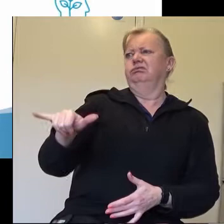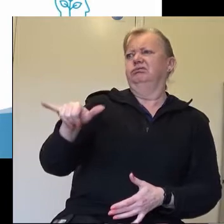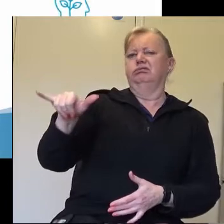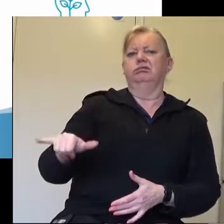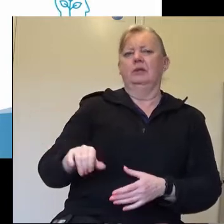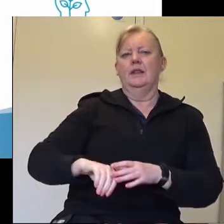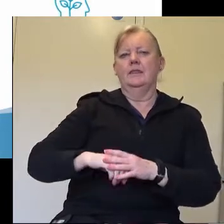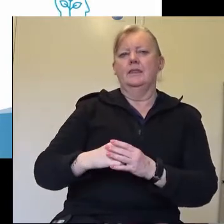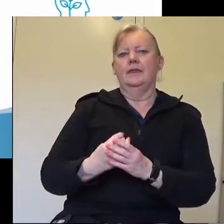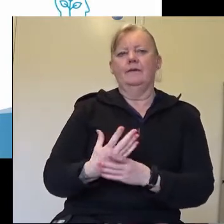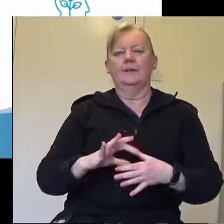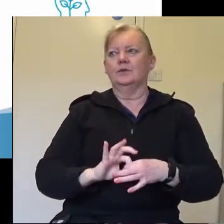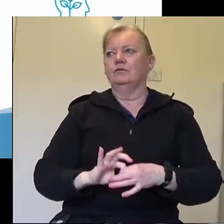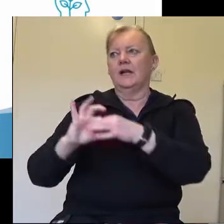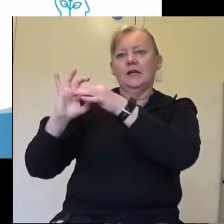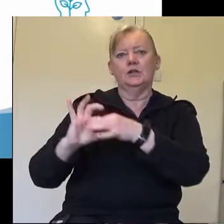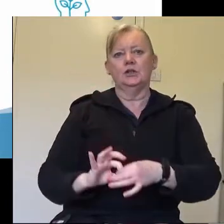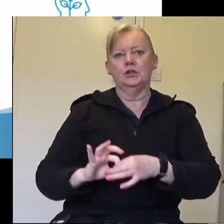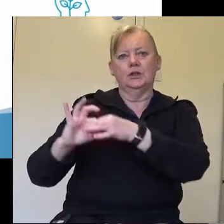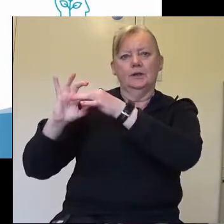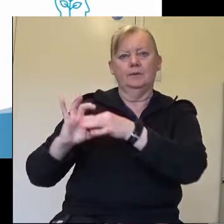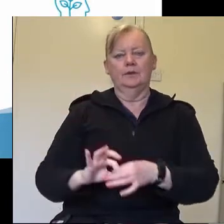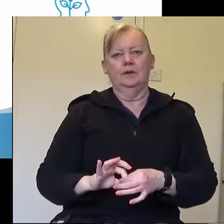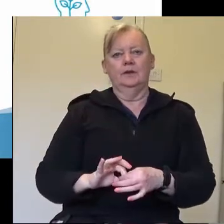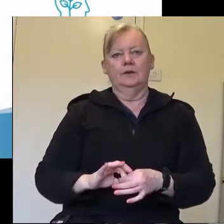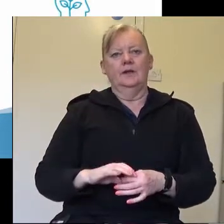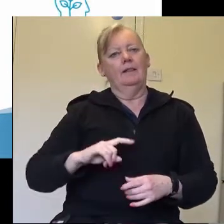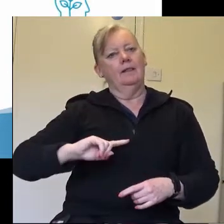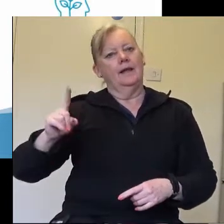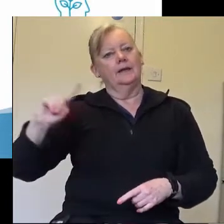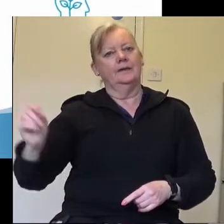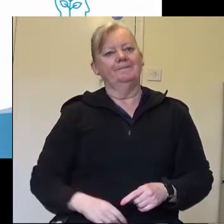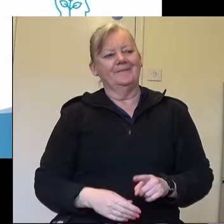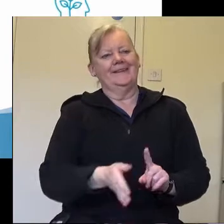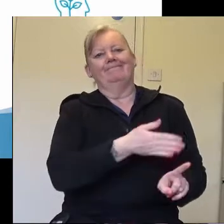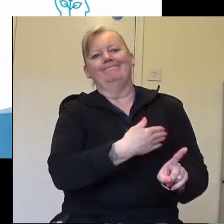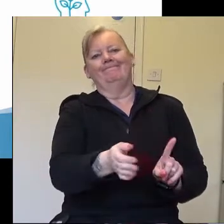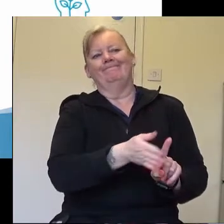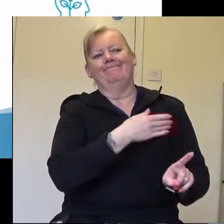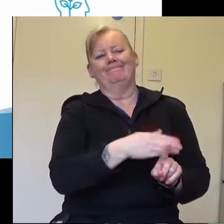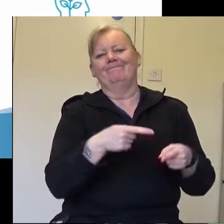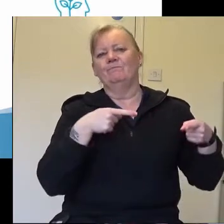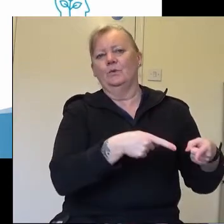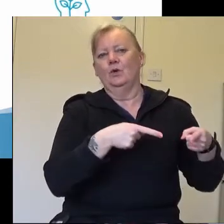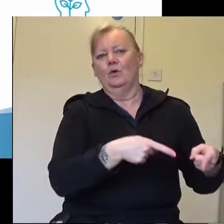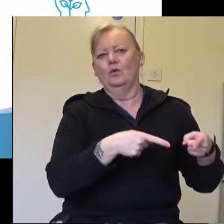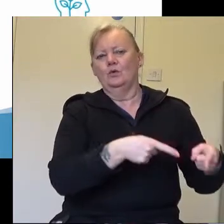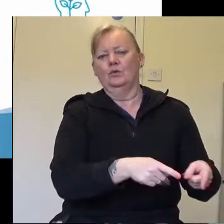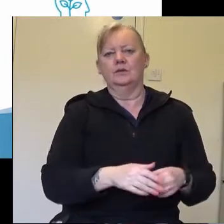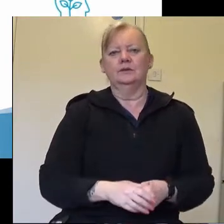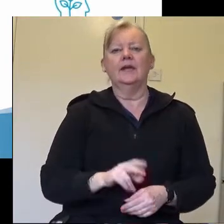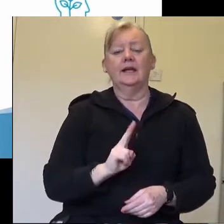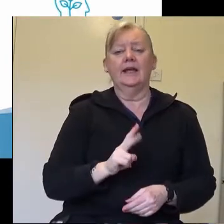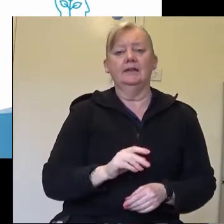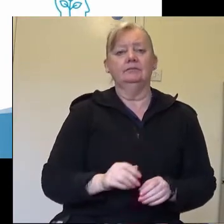act in order to develop a relationship with the child to enable their abuse and the